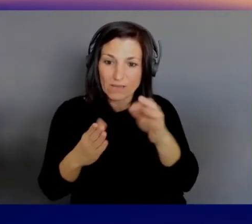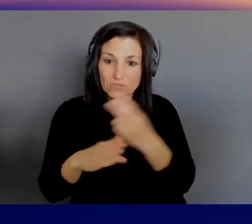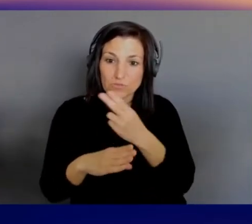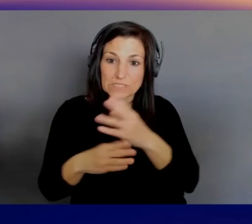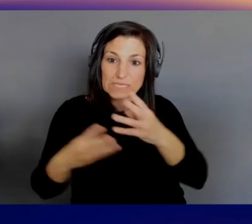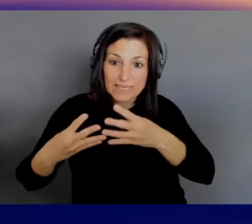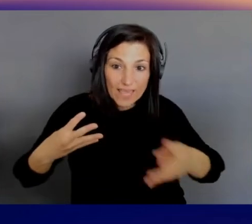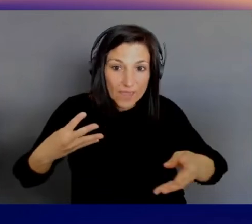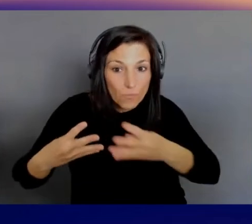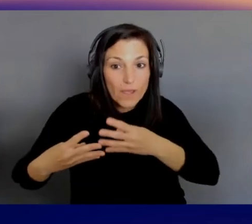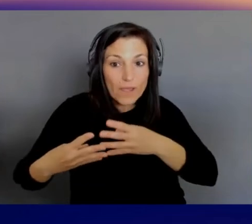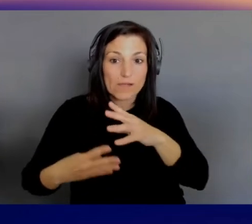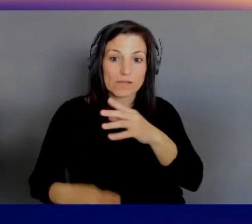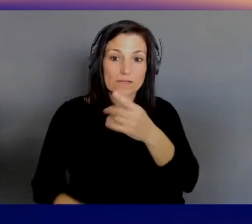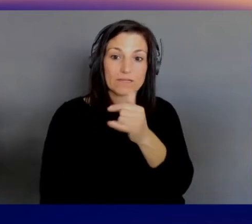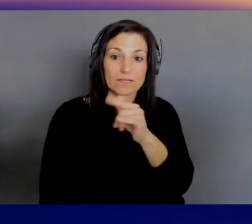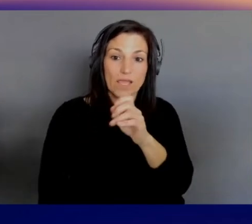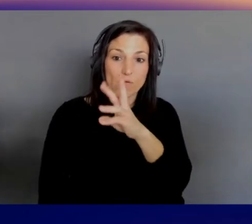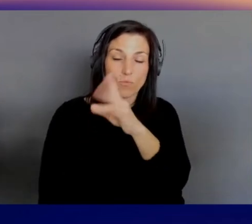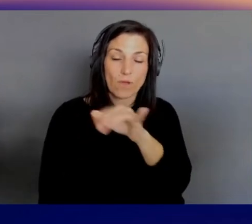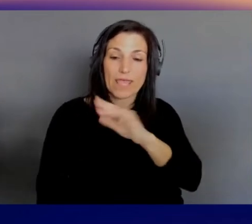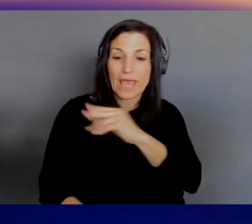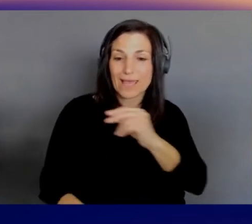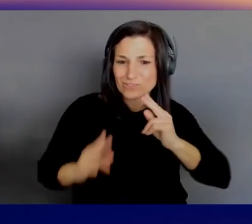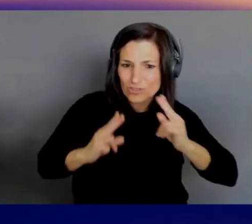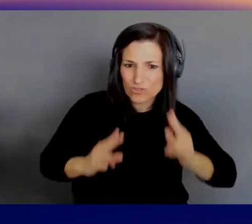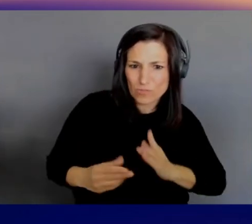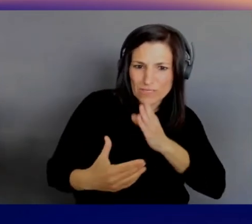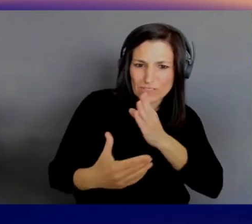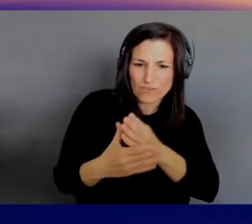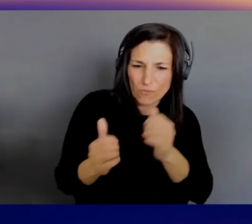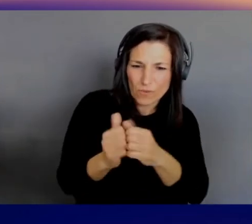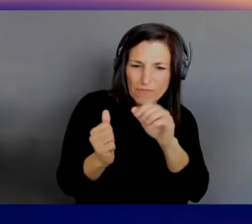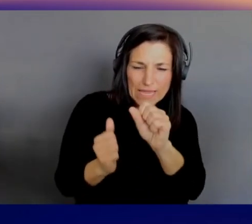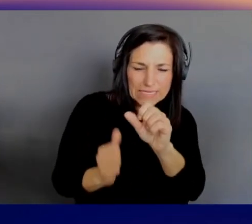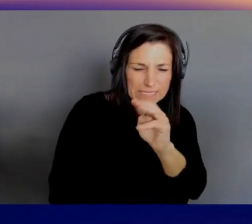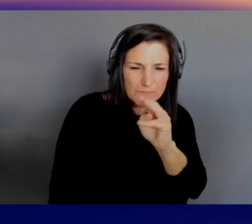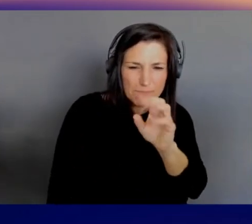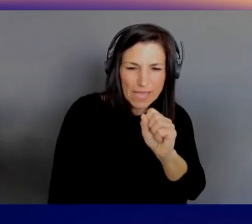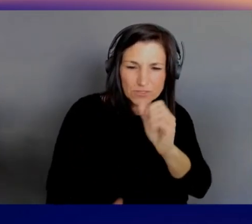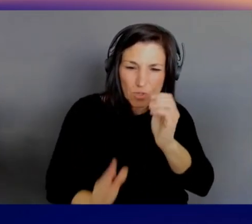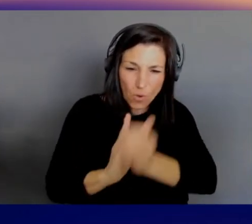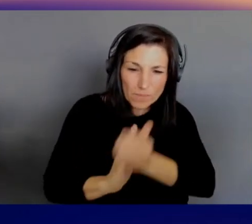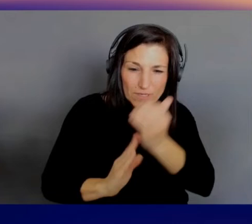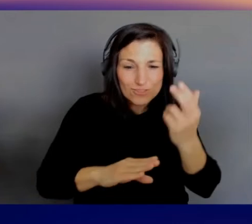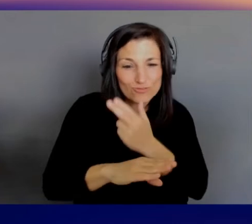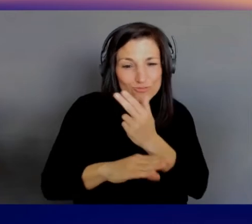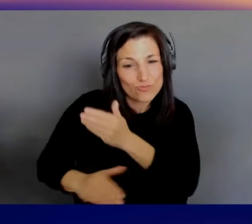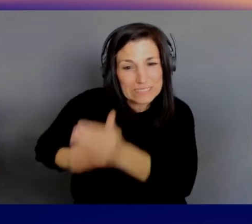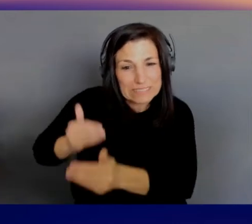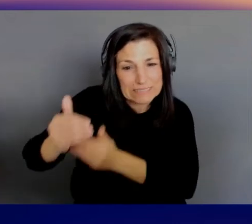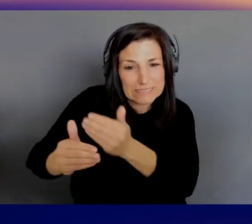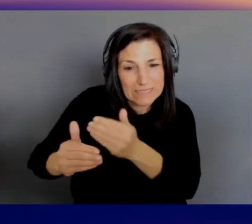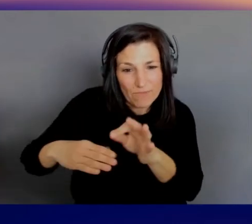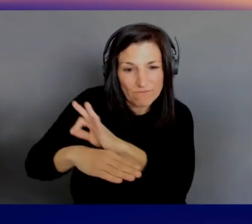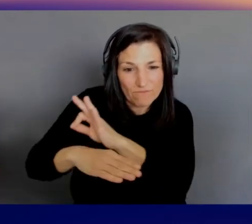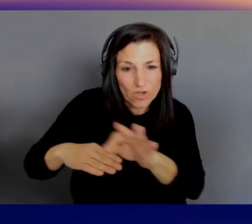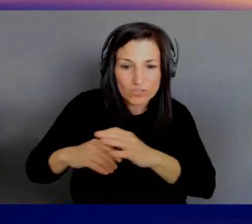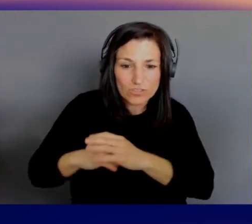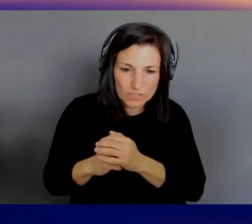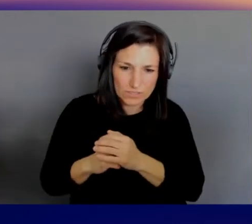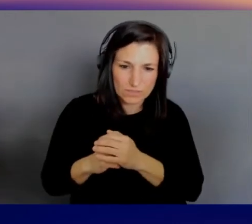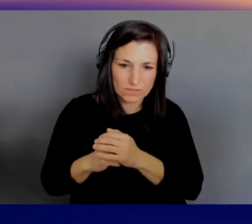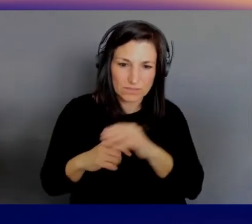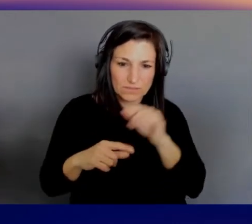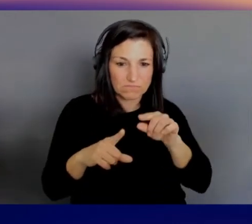human intervention like you would do in SSM automation using step functions. Invocation rate is relatively higher in